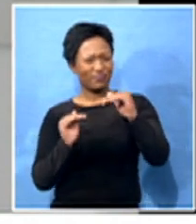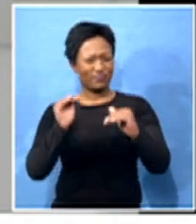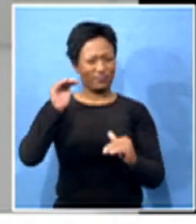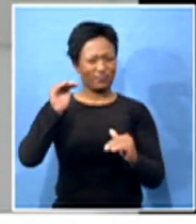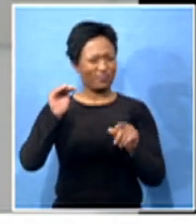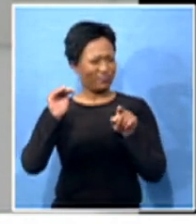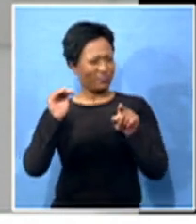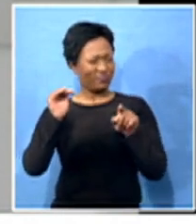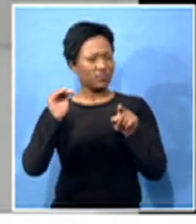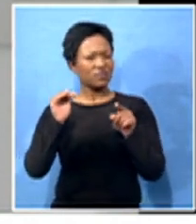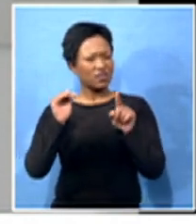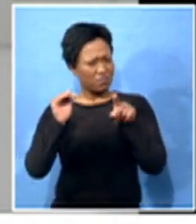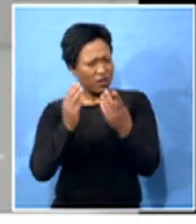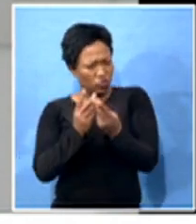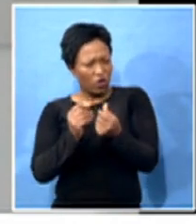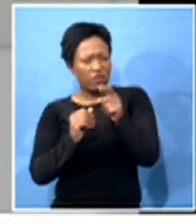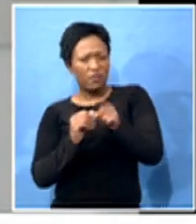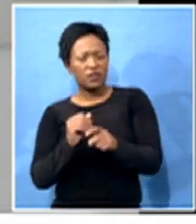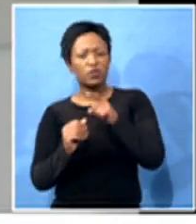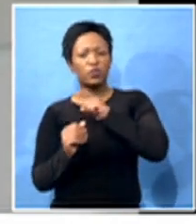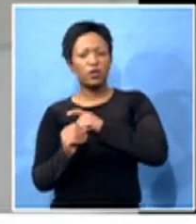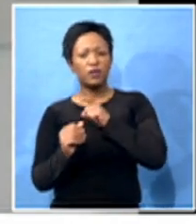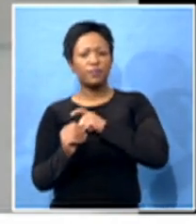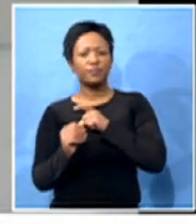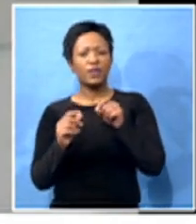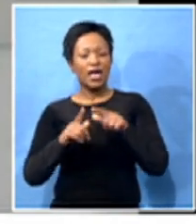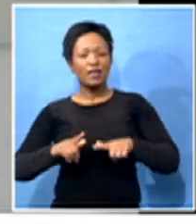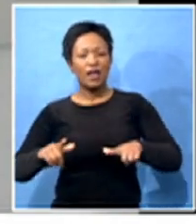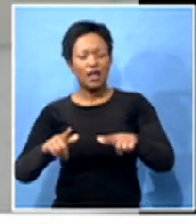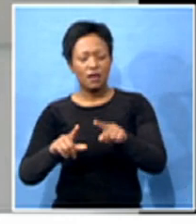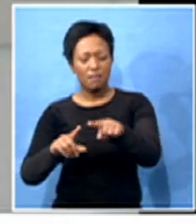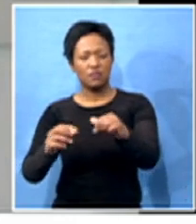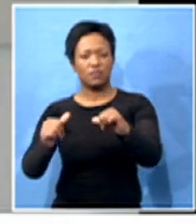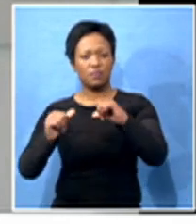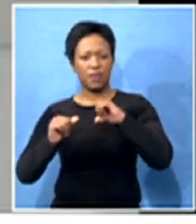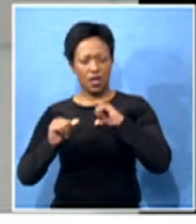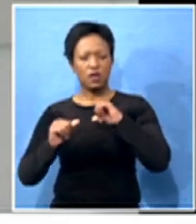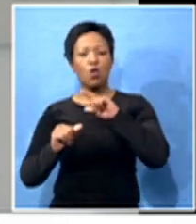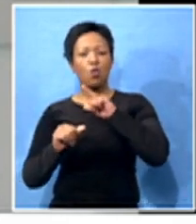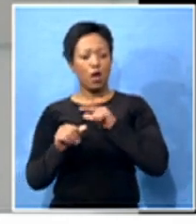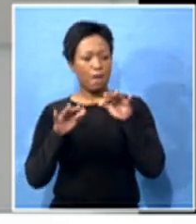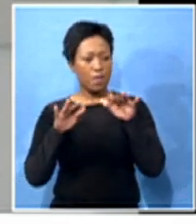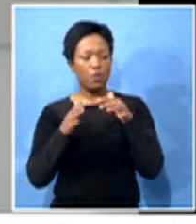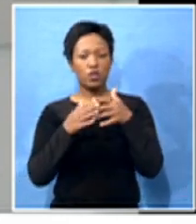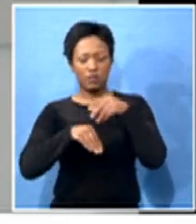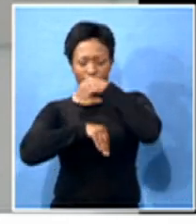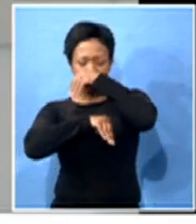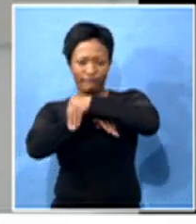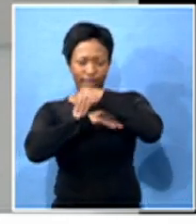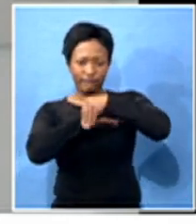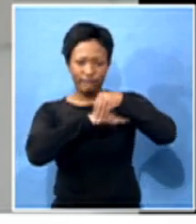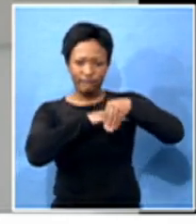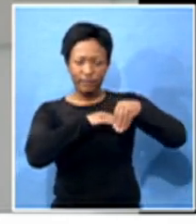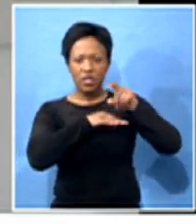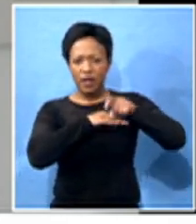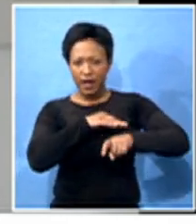sustained food supply, the land must be given back in a way that people can plant for themselves. Food parcels are a short-term